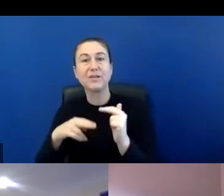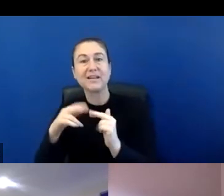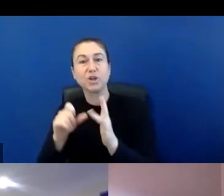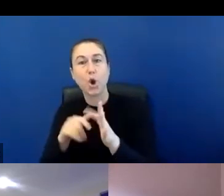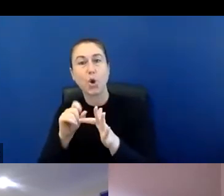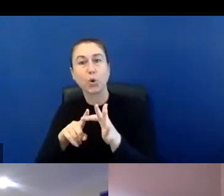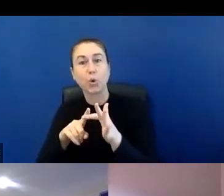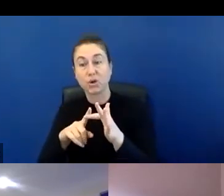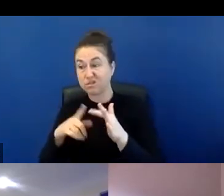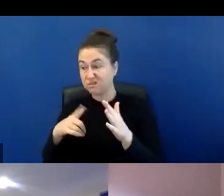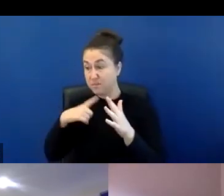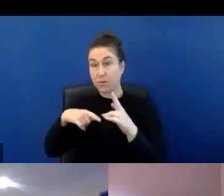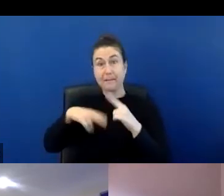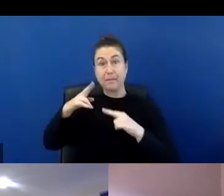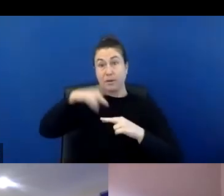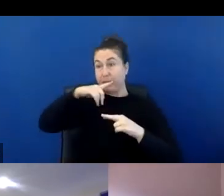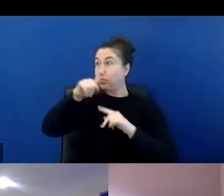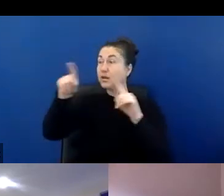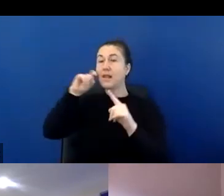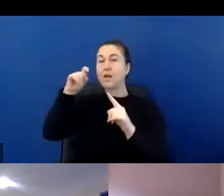that's what builders go to.